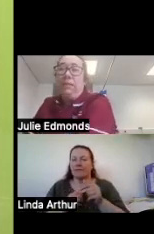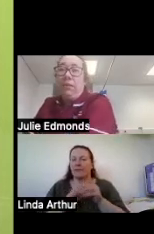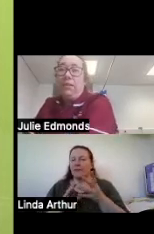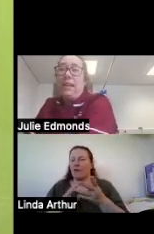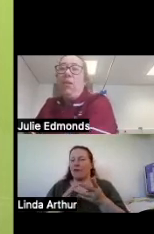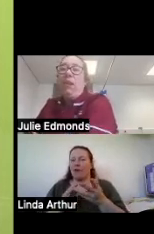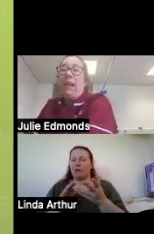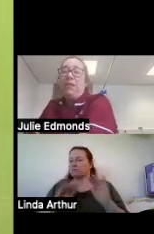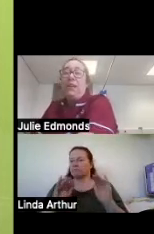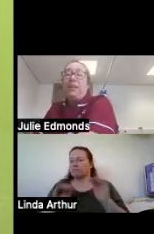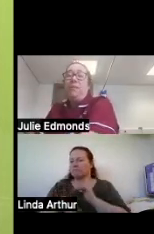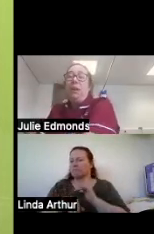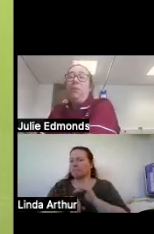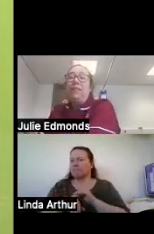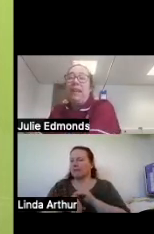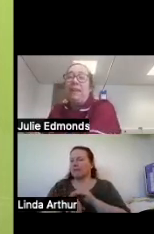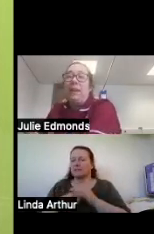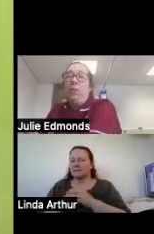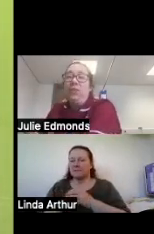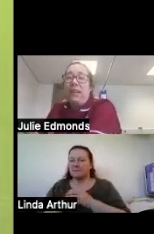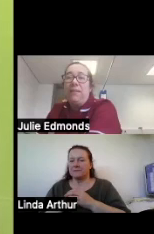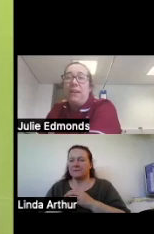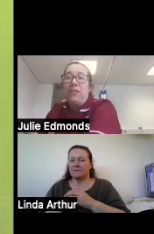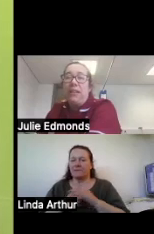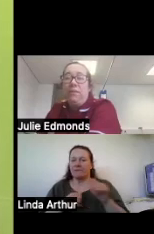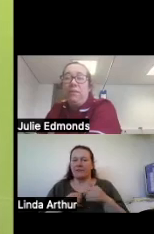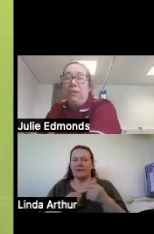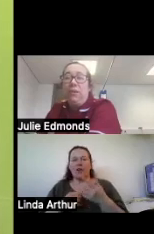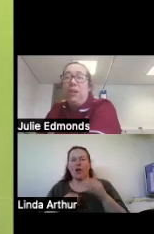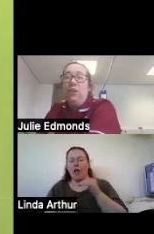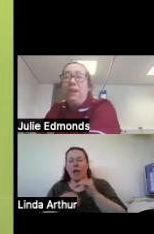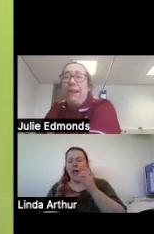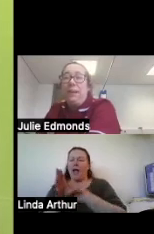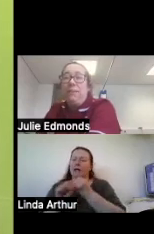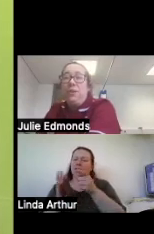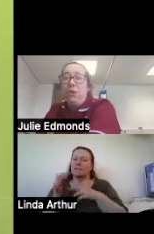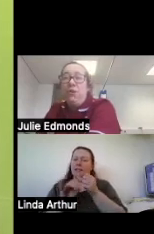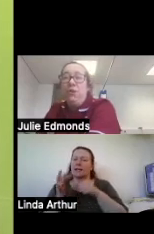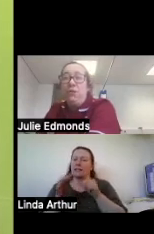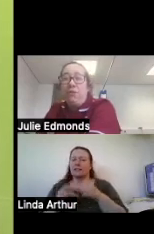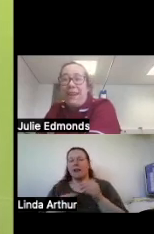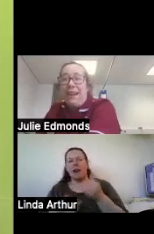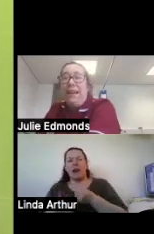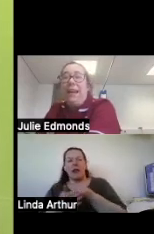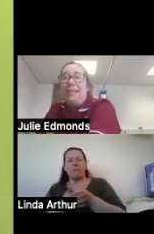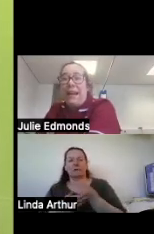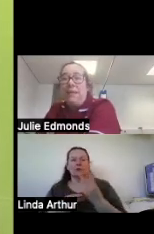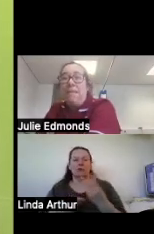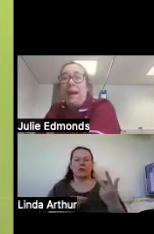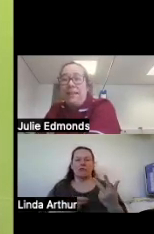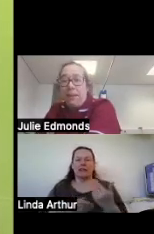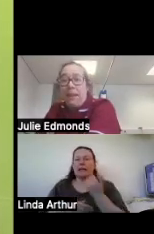agitating fluids. They'll all agitate. And we always say that whole side of agitating fluids, try and limit them to 2 to 3 a